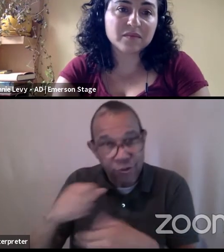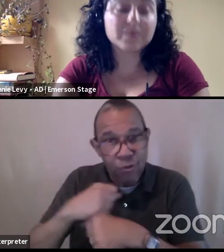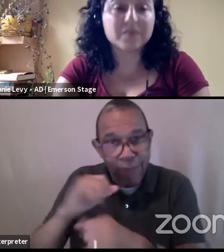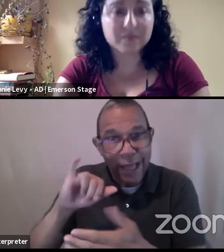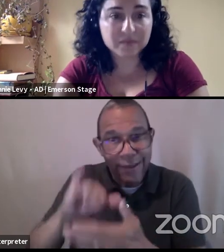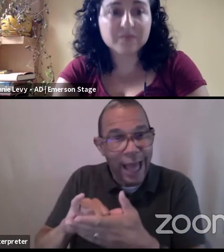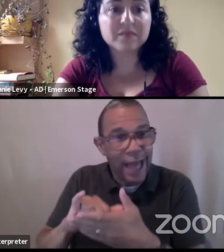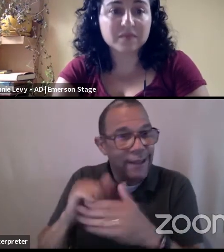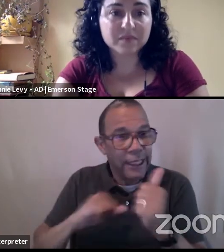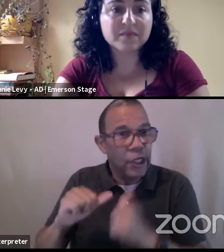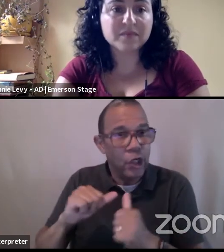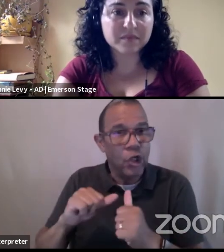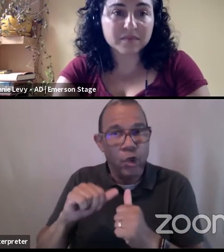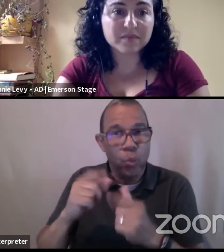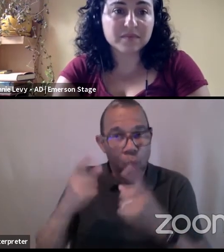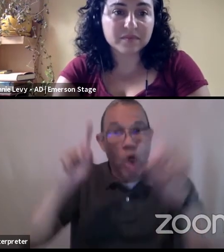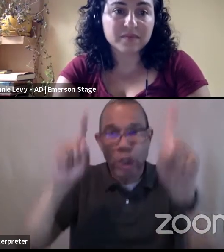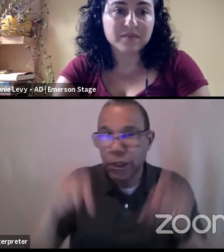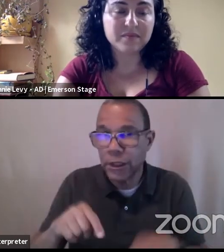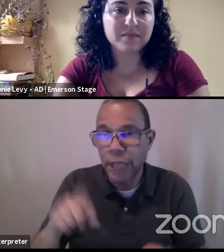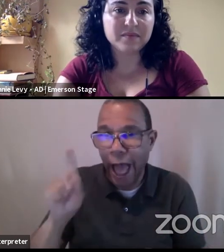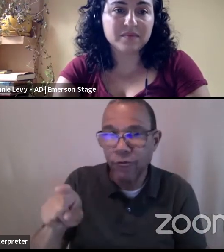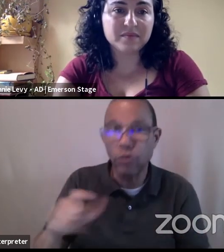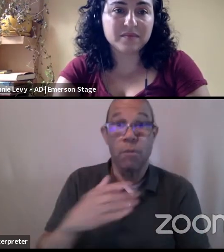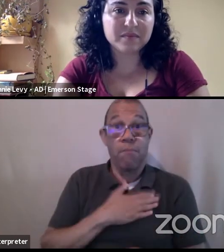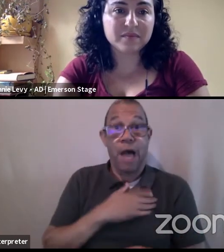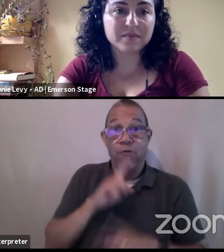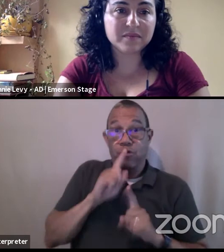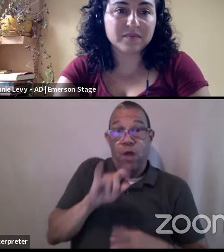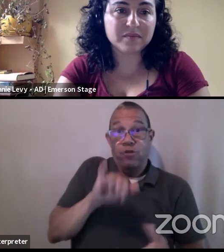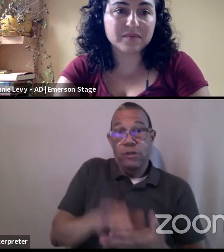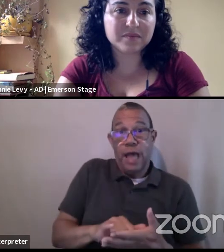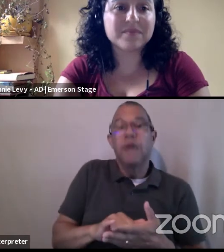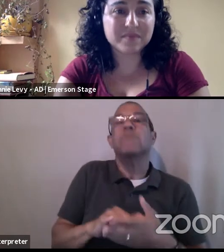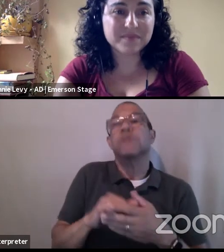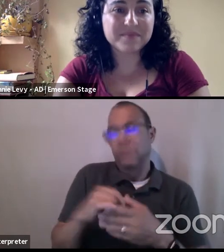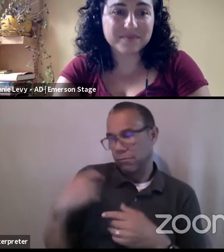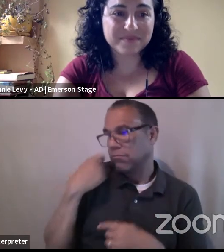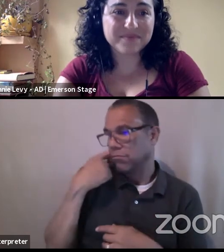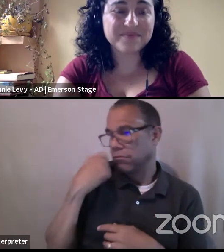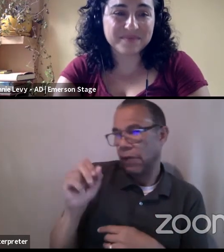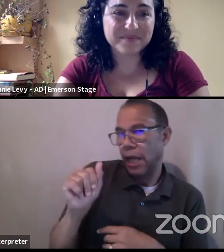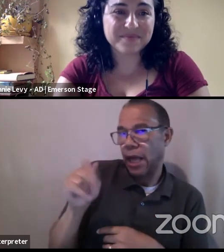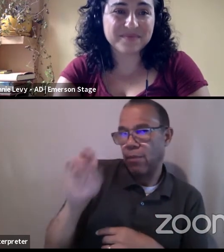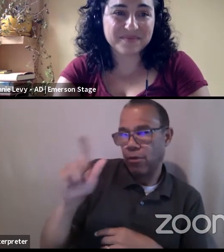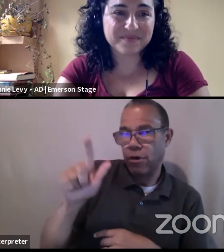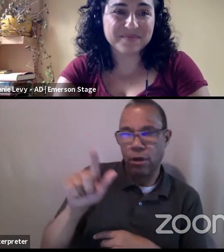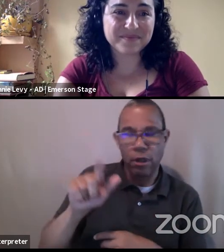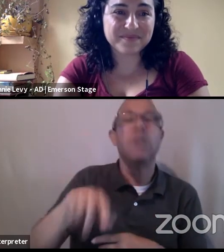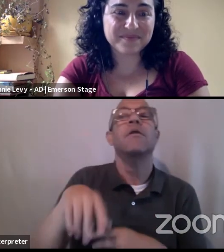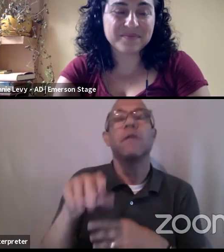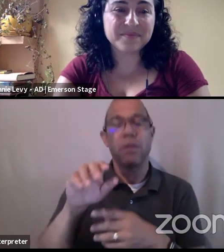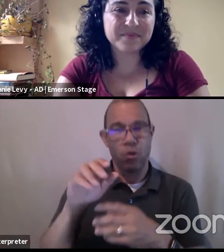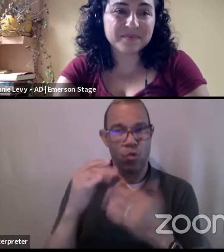Godot in April and The Plague 2.0 in 2021.